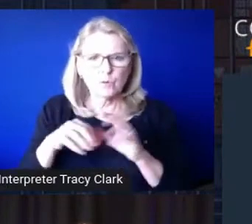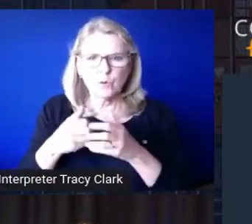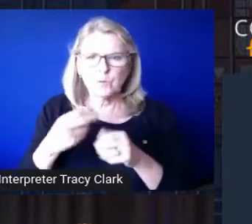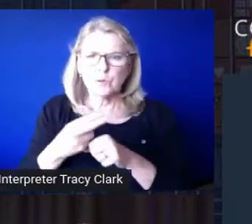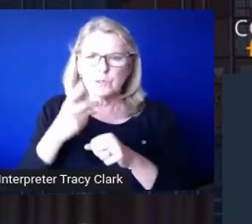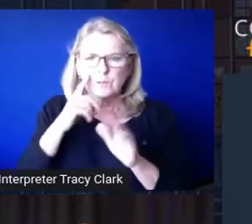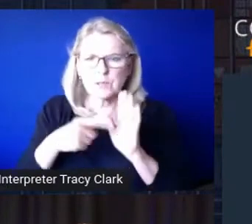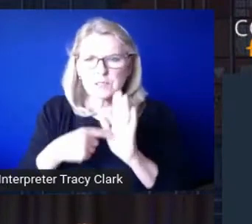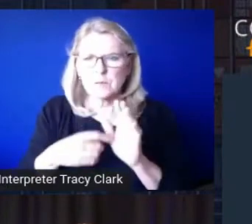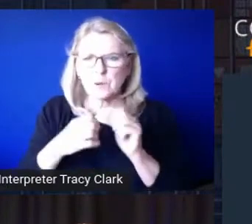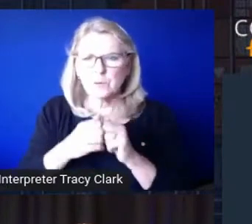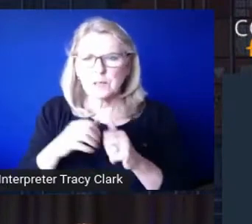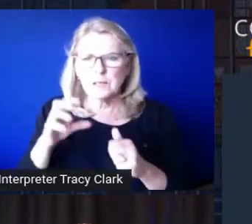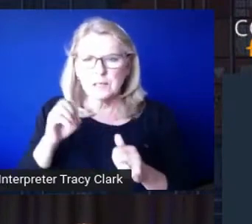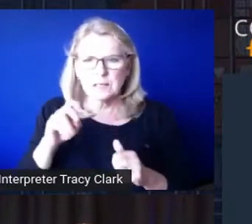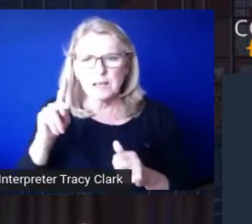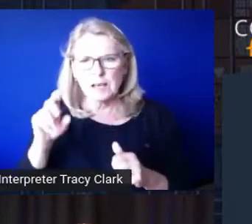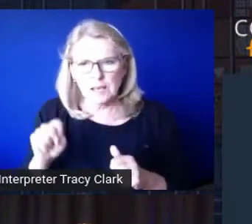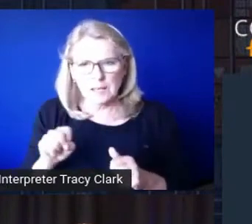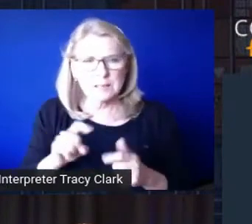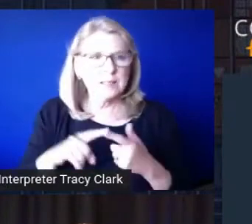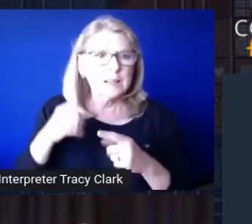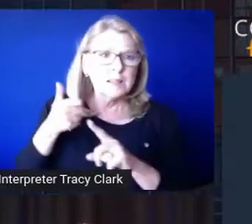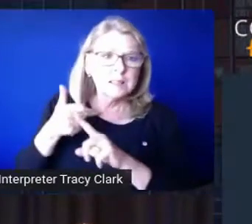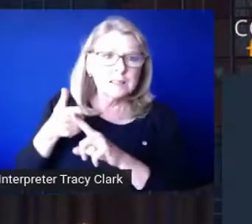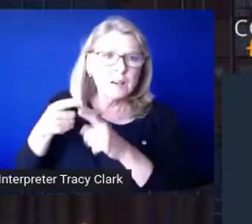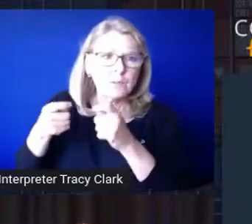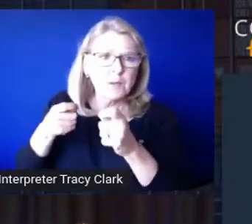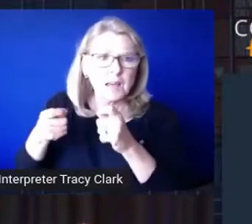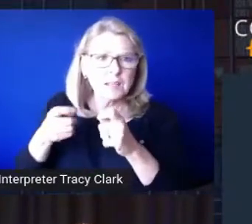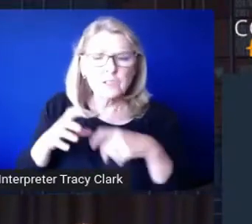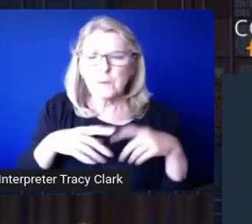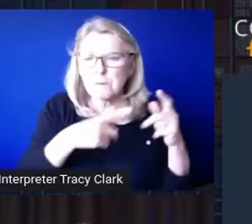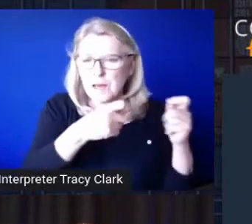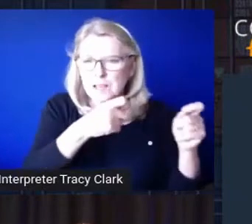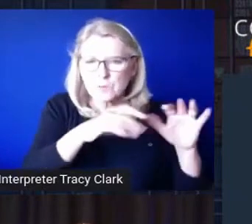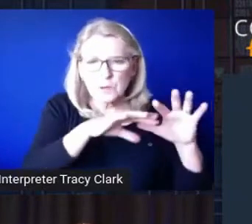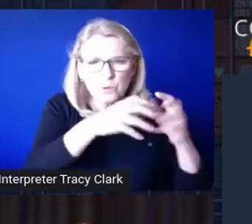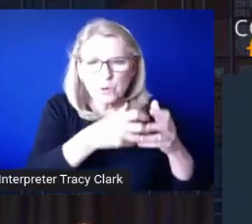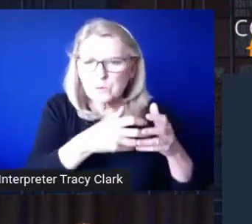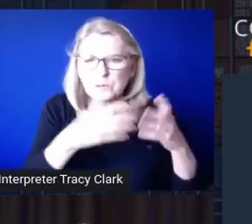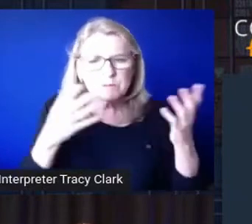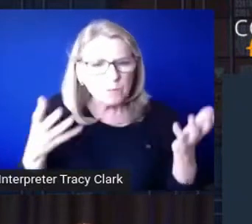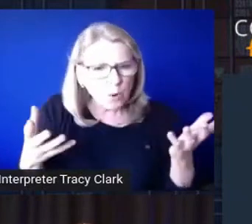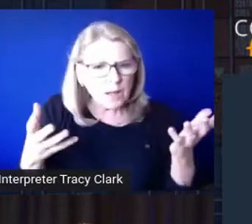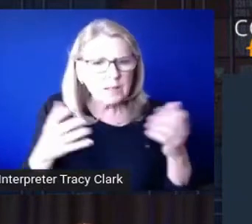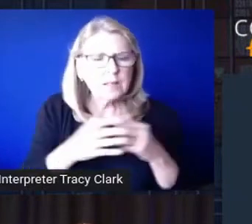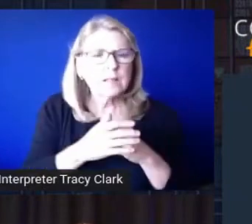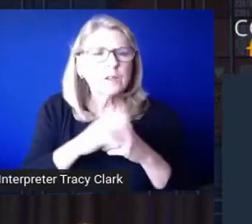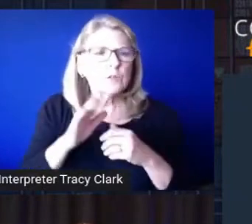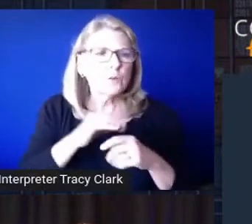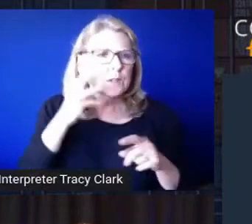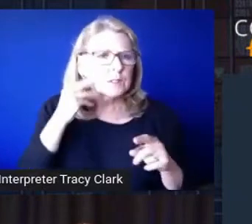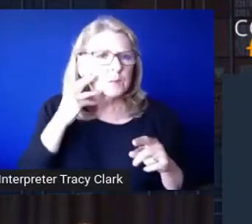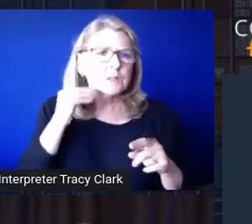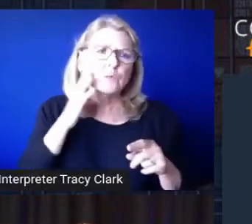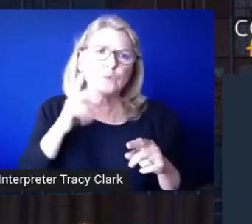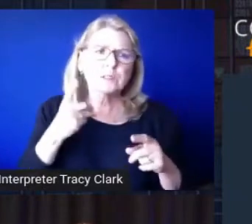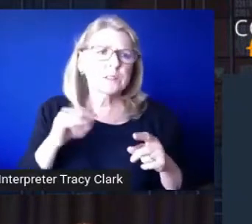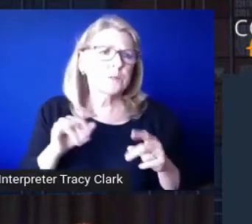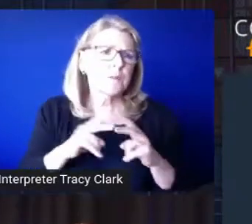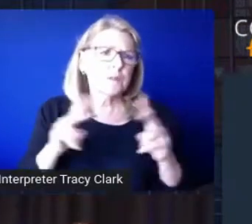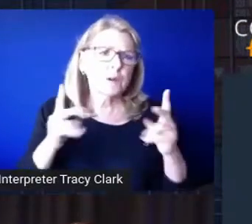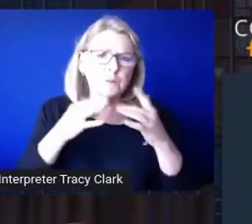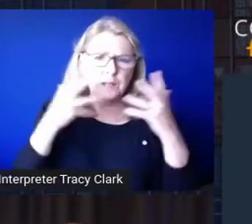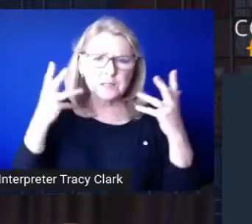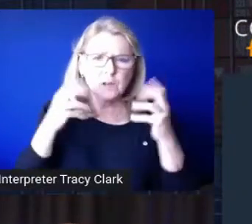self-managed node groups or you're using managed node groups, your experience is still going to be very pleasant, hopefully. With the self-managed node groups, we